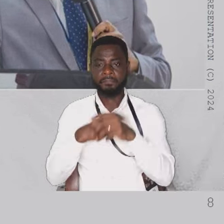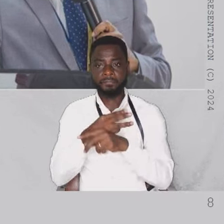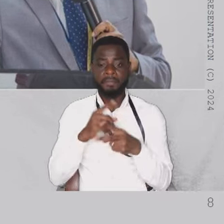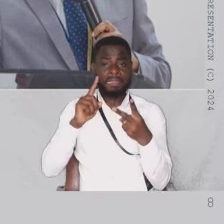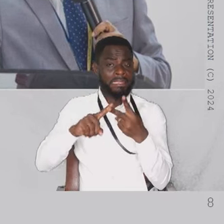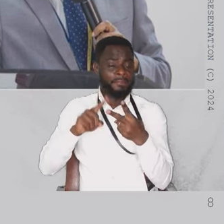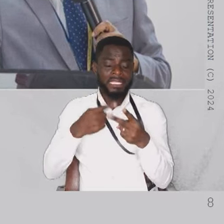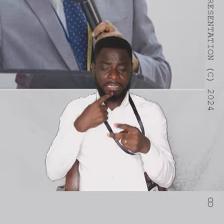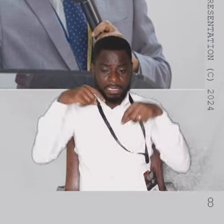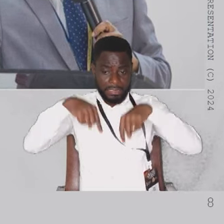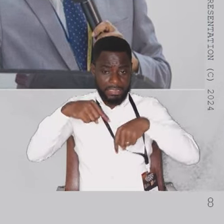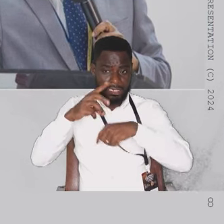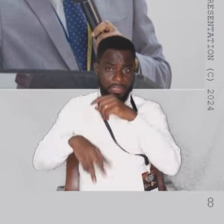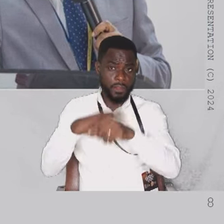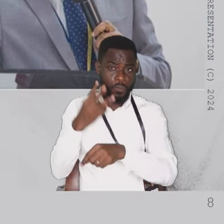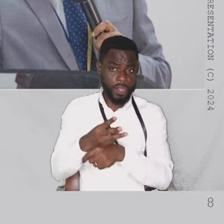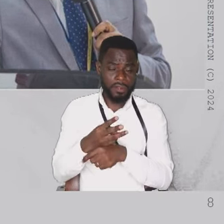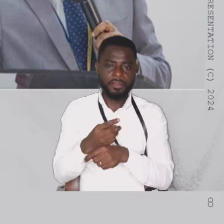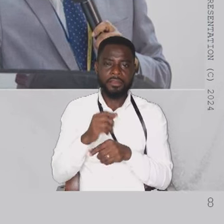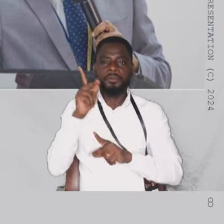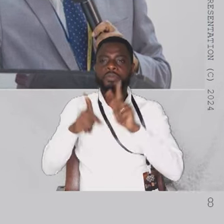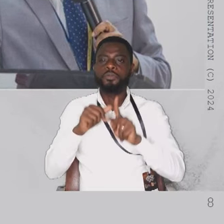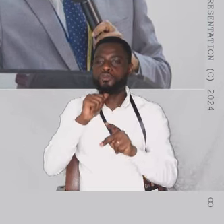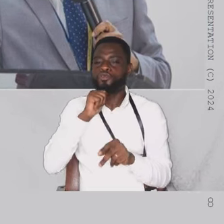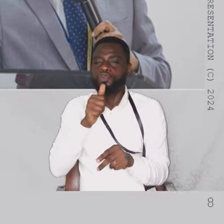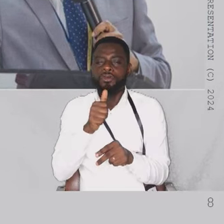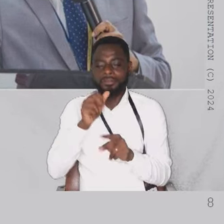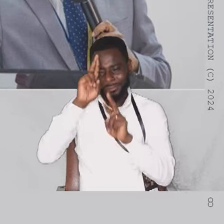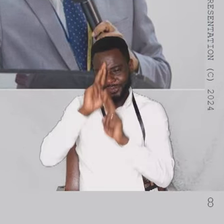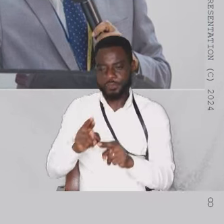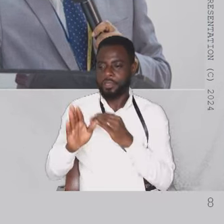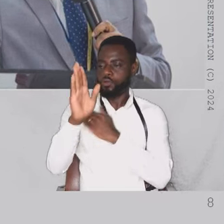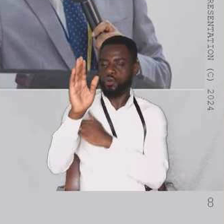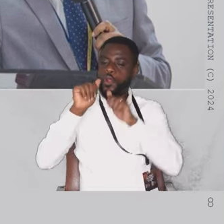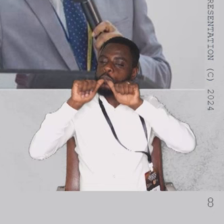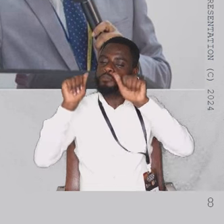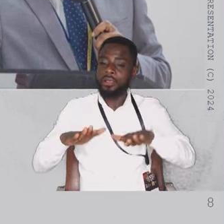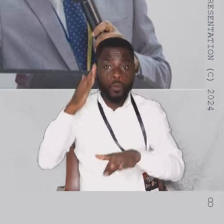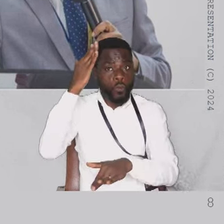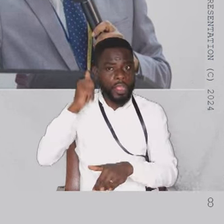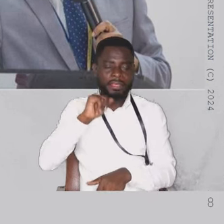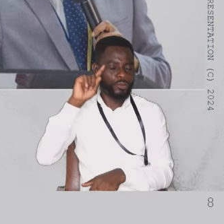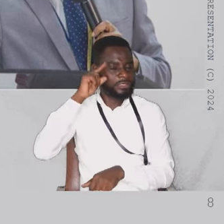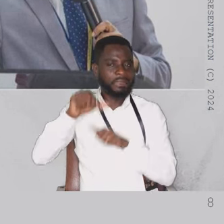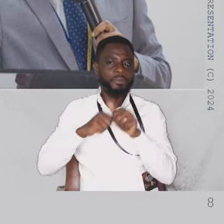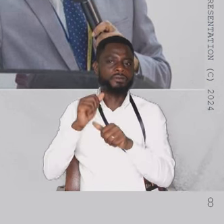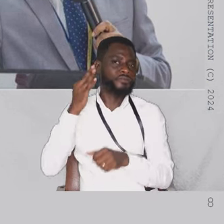value God bless you because they don't think about the future. He said this. And all these are